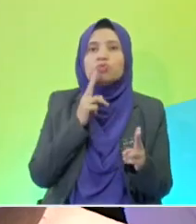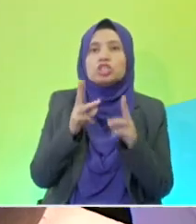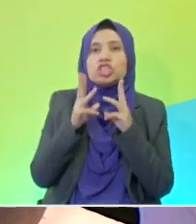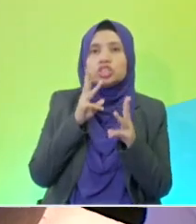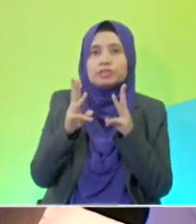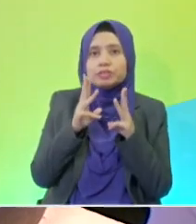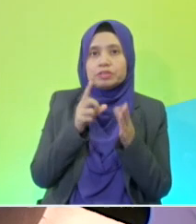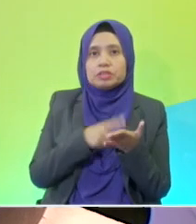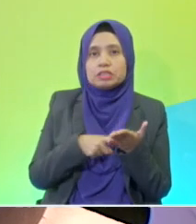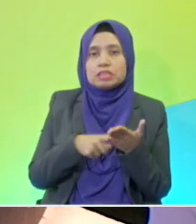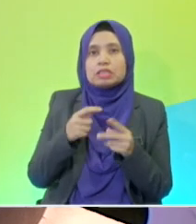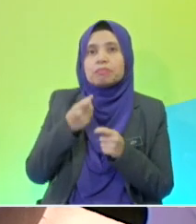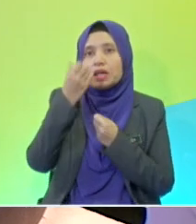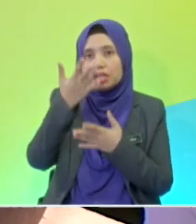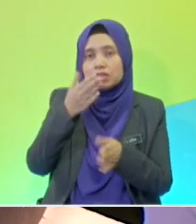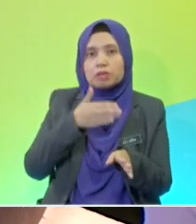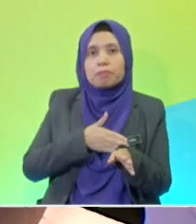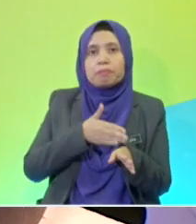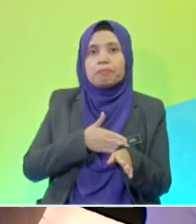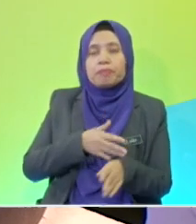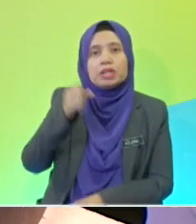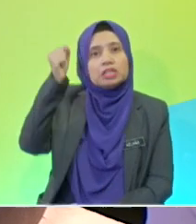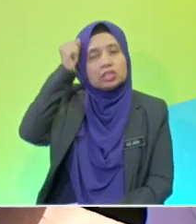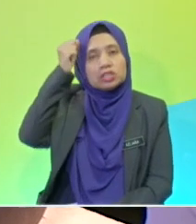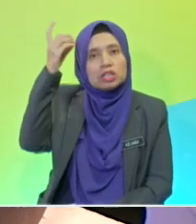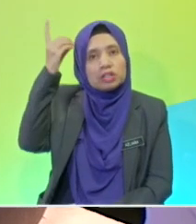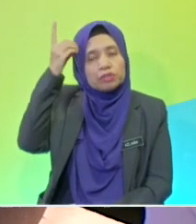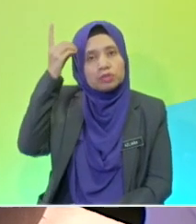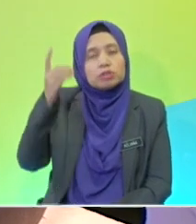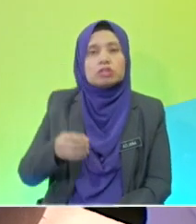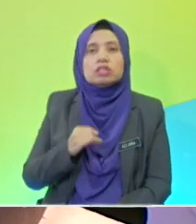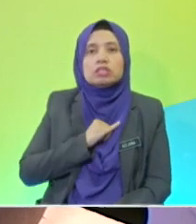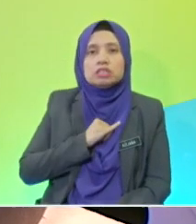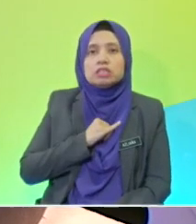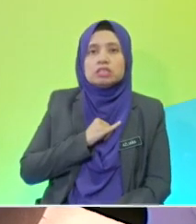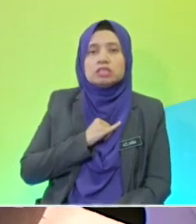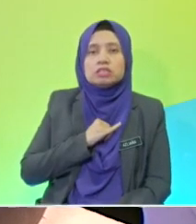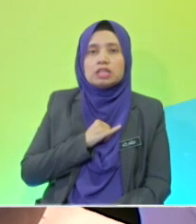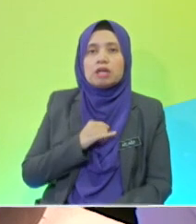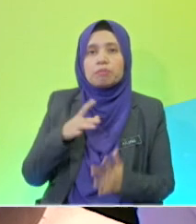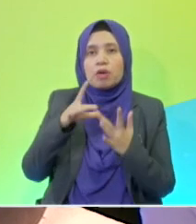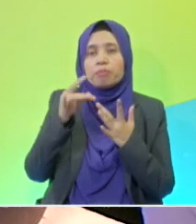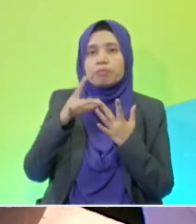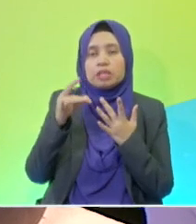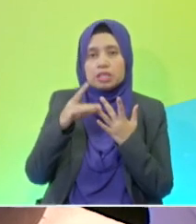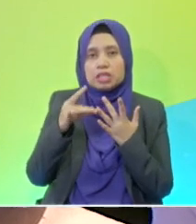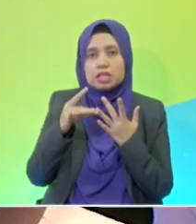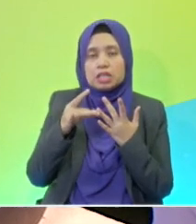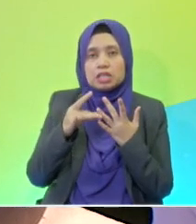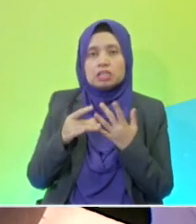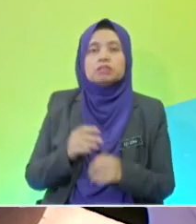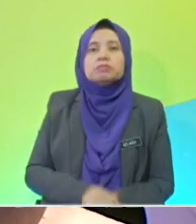inside. So you have to tell Sharif Dole. All right. I will choose to bury it. Where is the place you want to bury